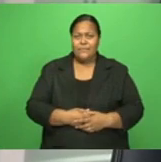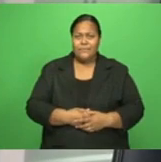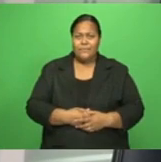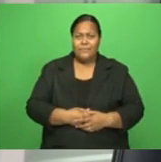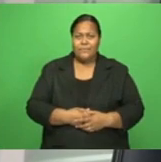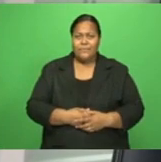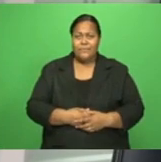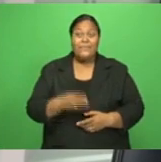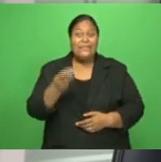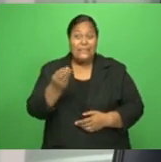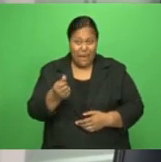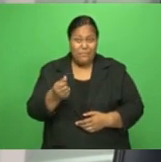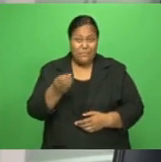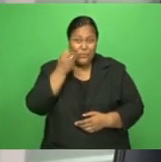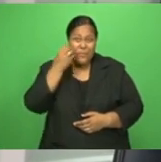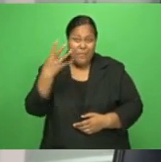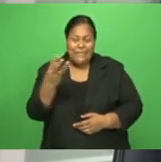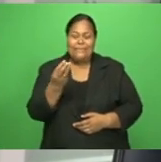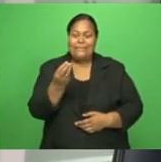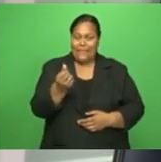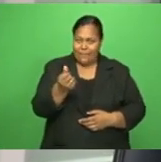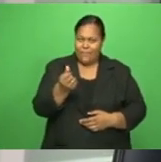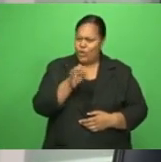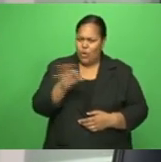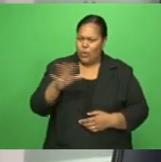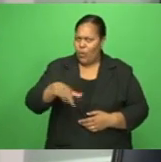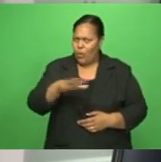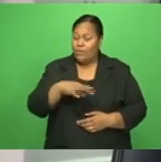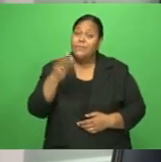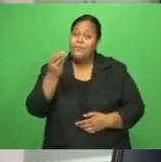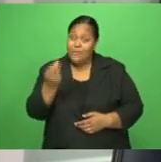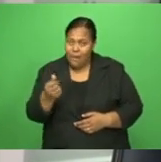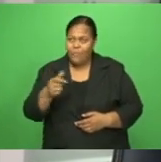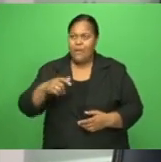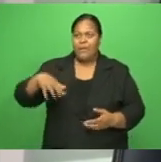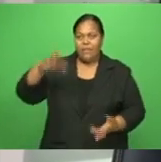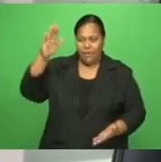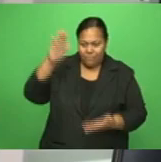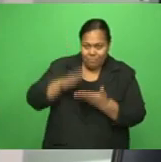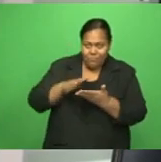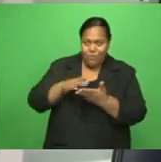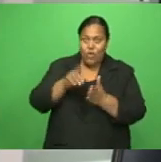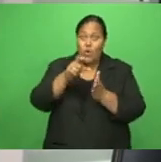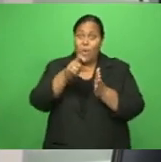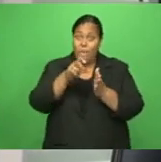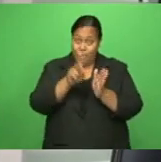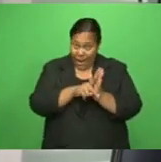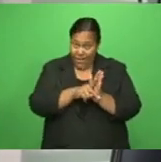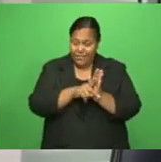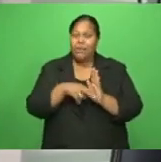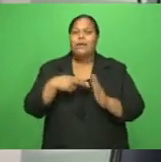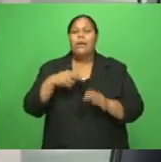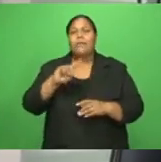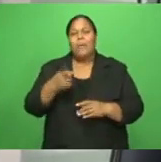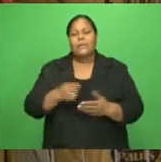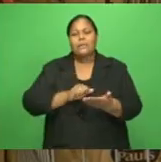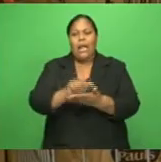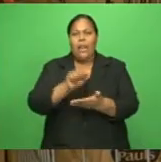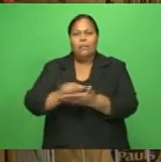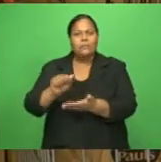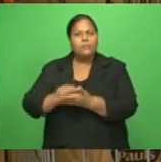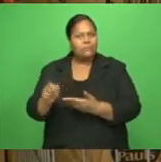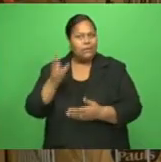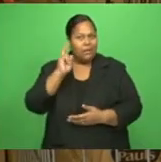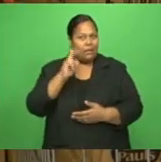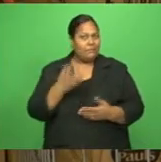some of the traders, not all, what they do is they reduce the price and they try selling these products to the consumers. The